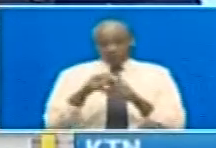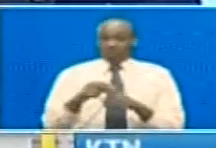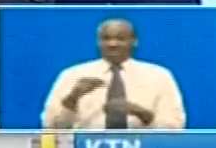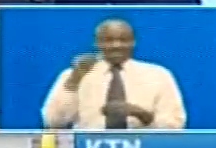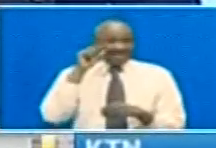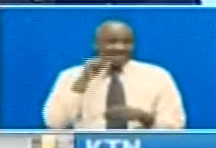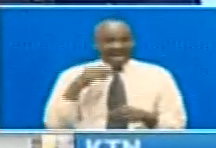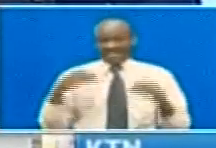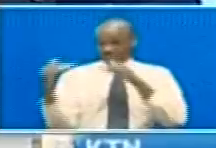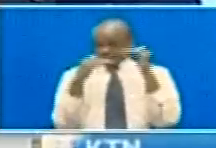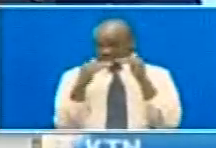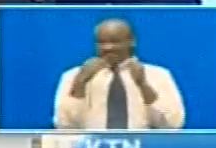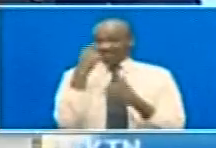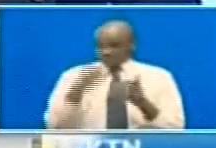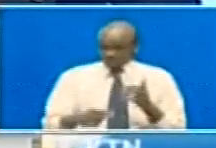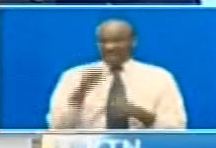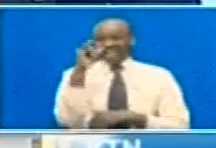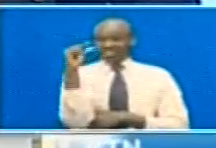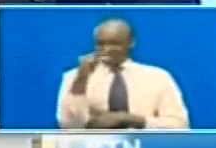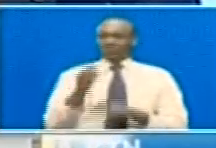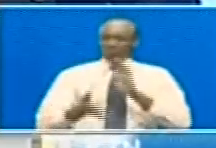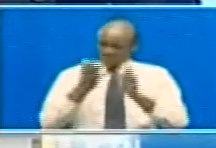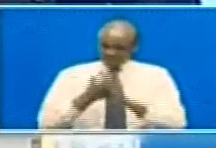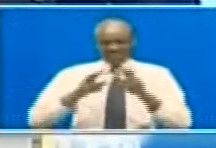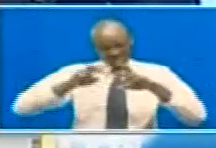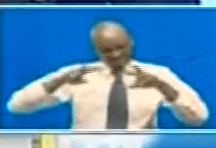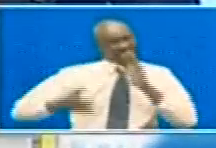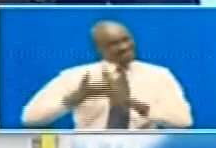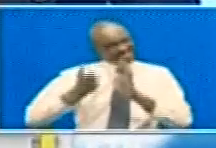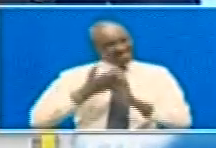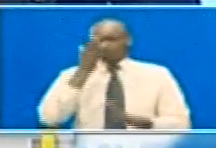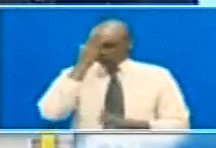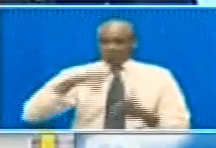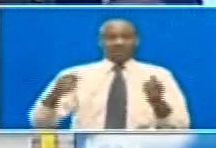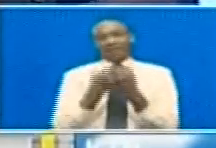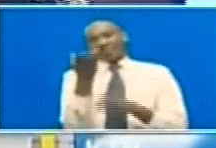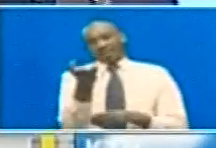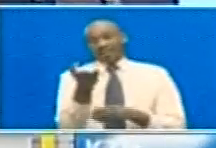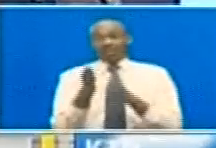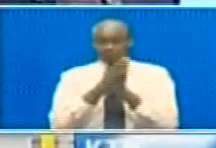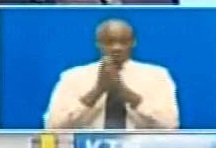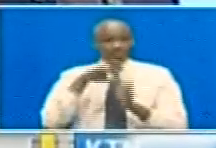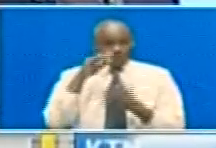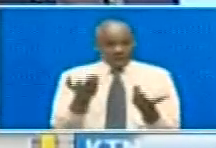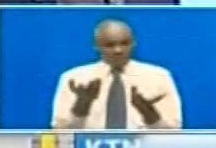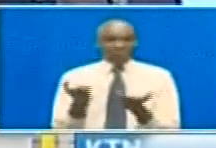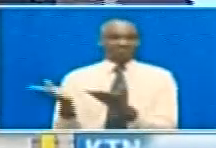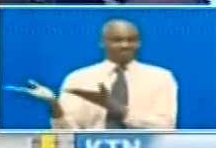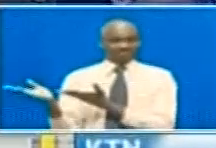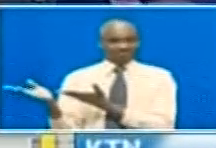called on the Inspector General of Police to speed up investigations into the saga. Rita Tinina has details of that